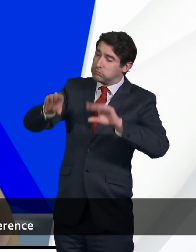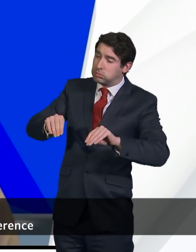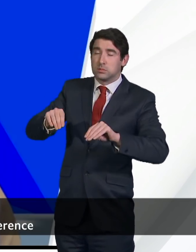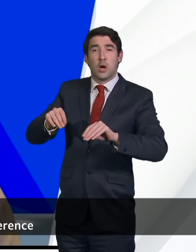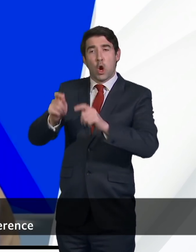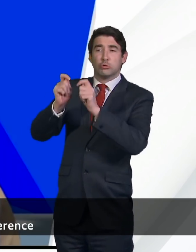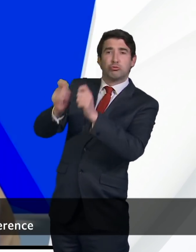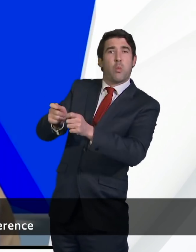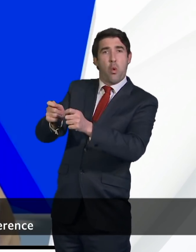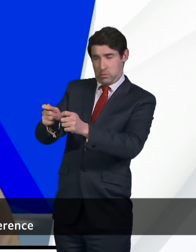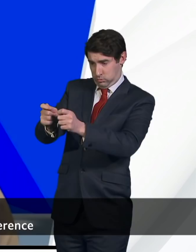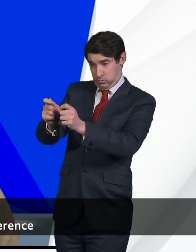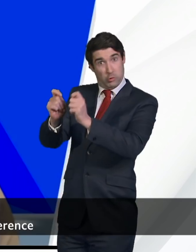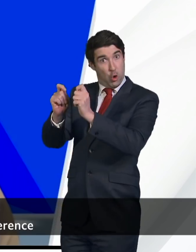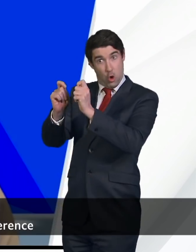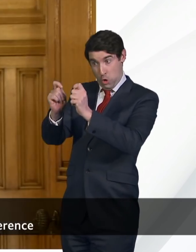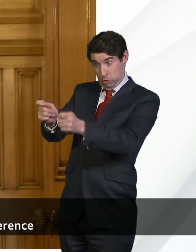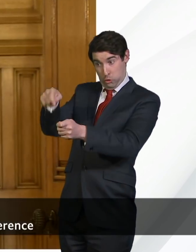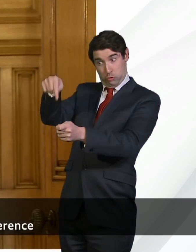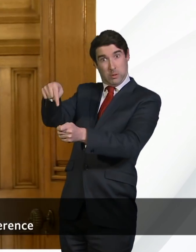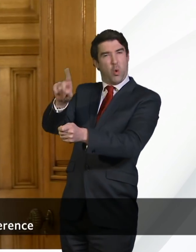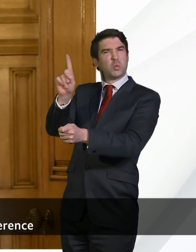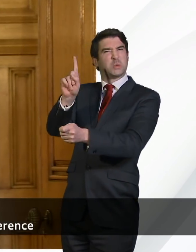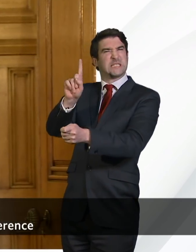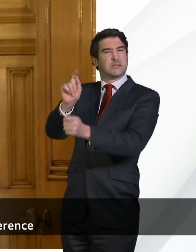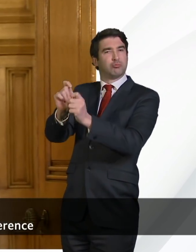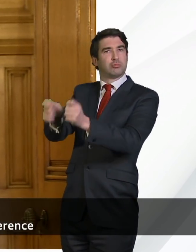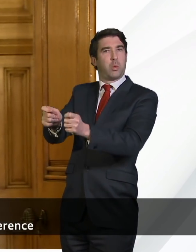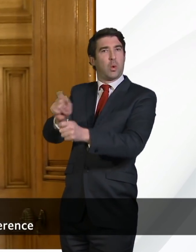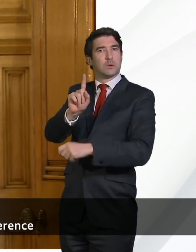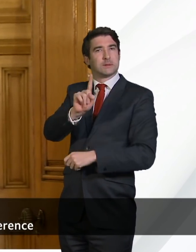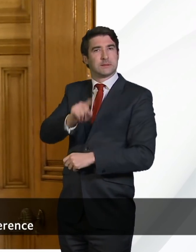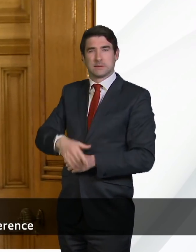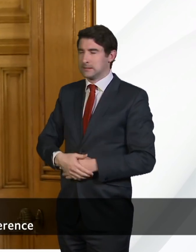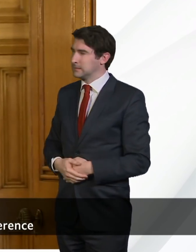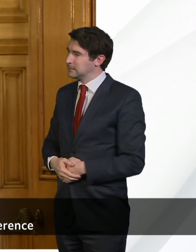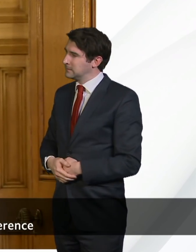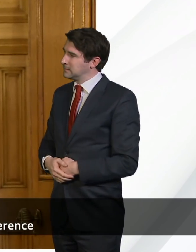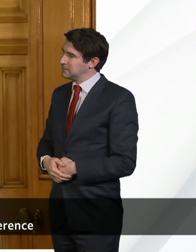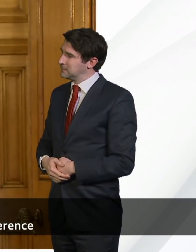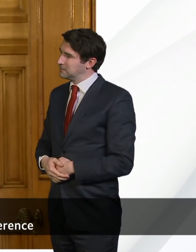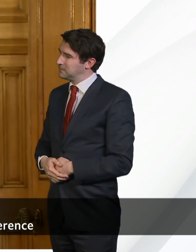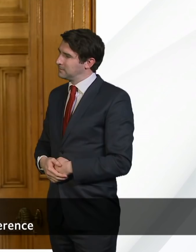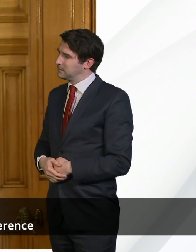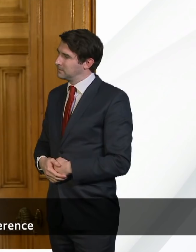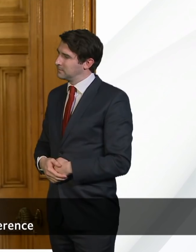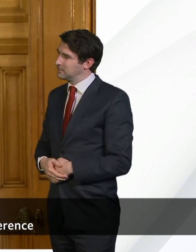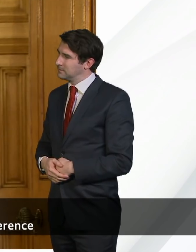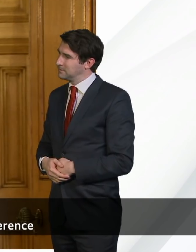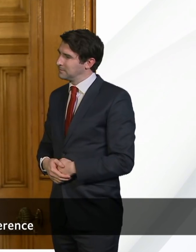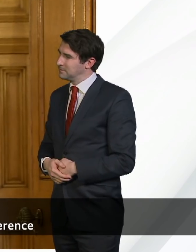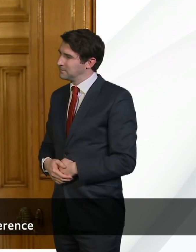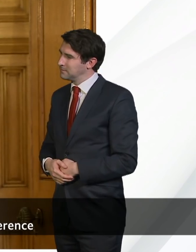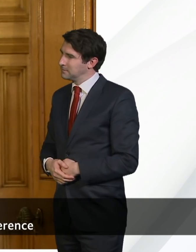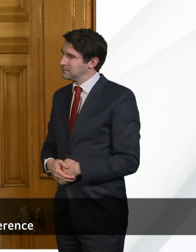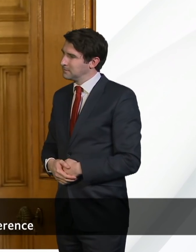personal level what form you think that should take. I do think it's important while they're doing this great job and we're all trying to focus on